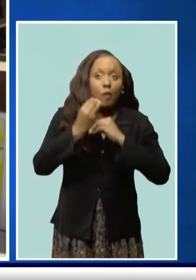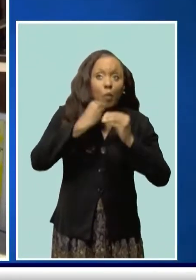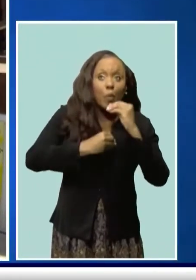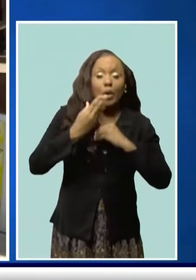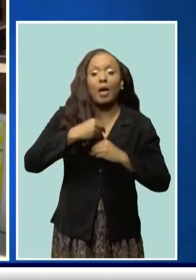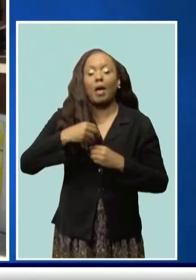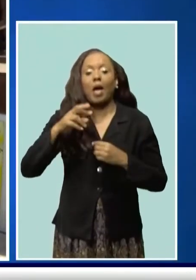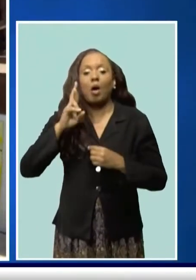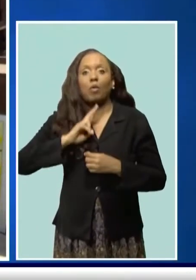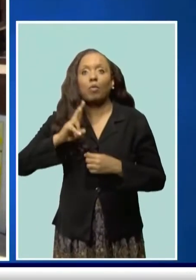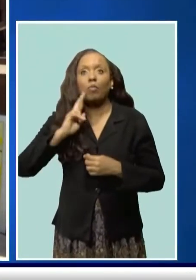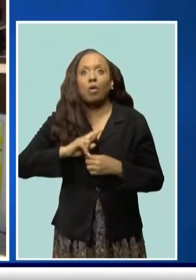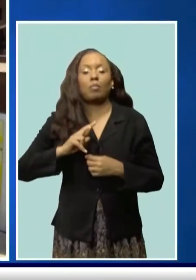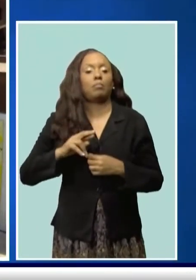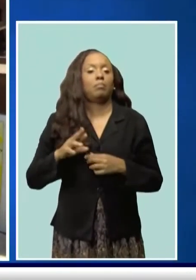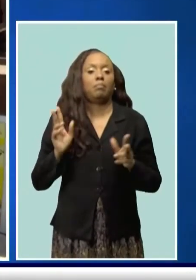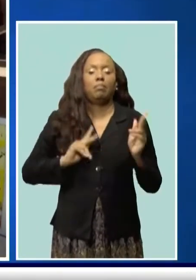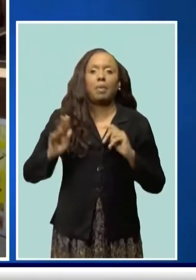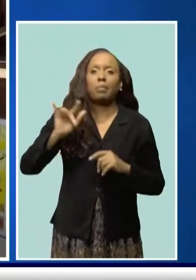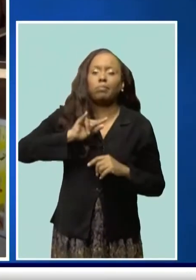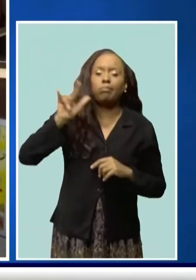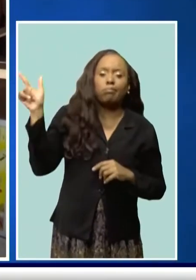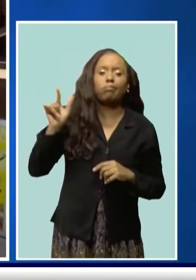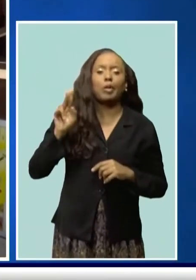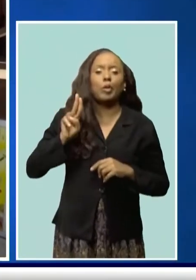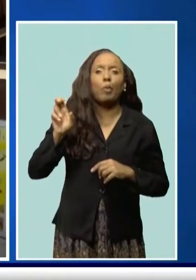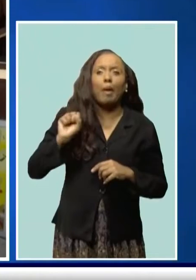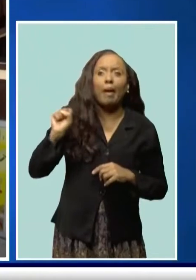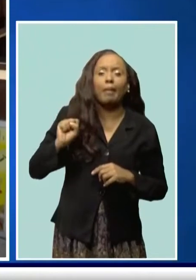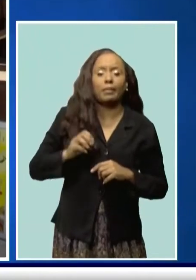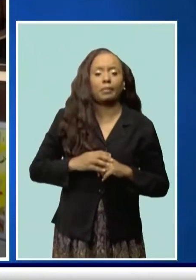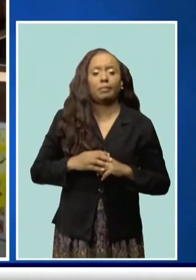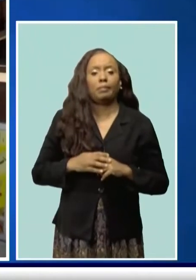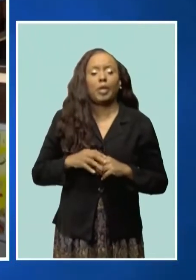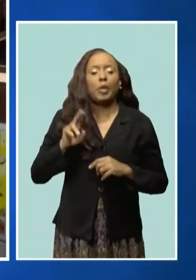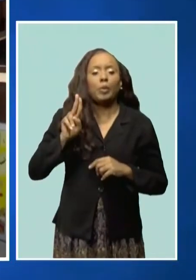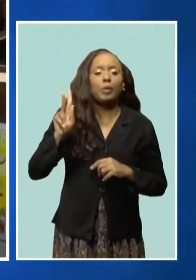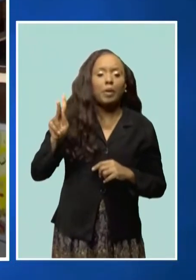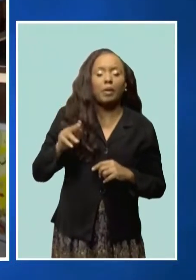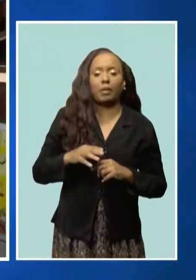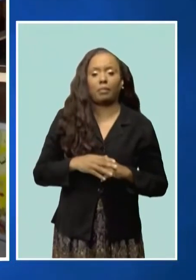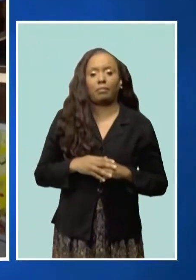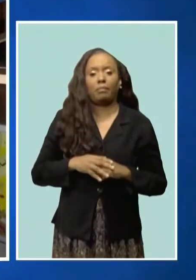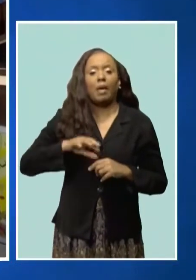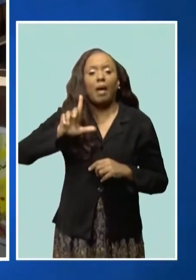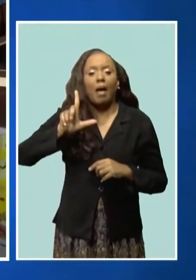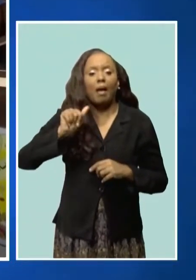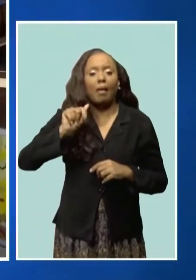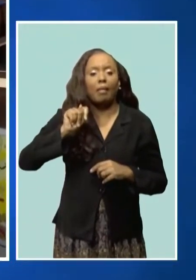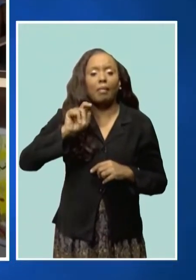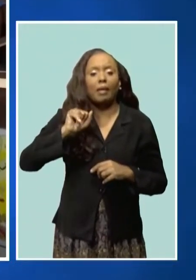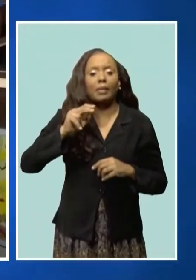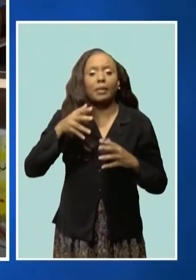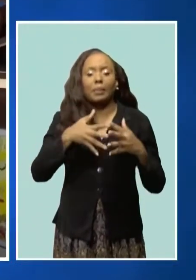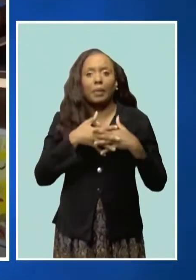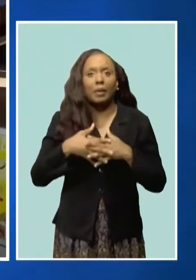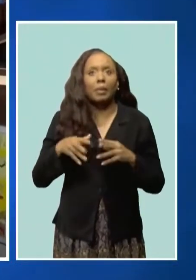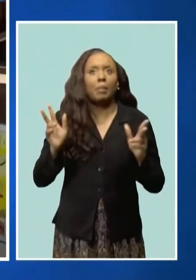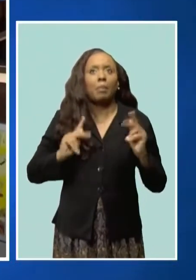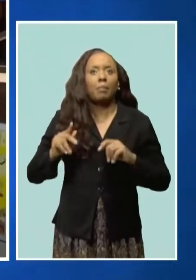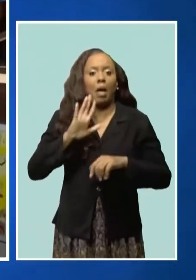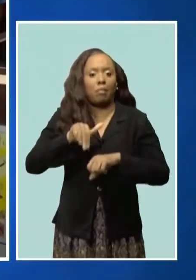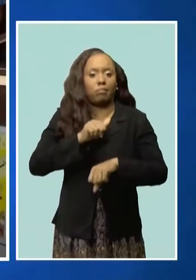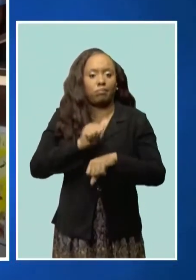mixologists all over the world, US, UK, Latin America, everywhere to tell everybody about this festival. And we're seeing group bookings coming in from